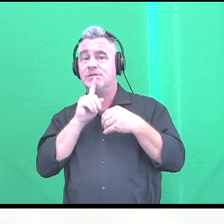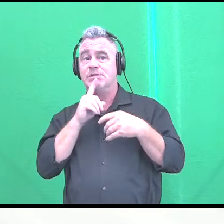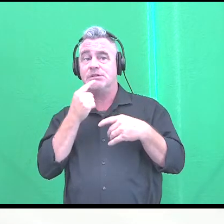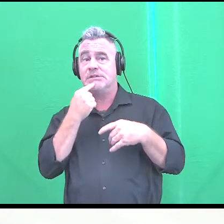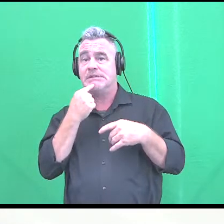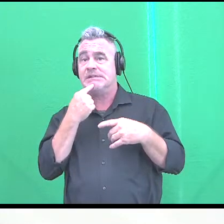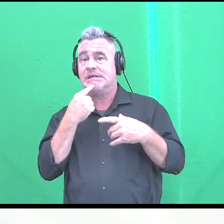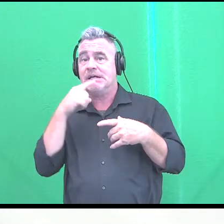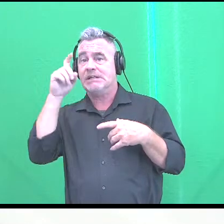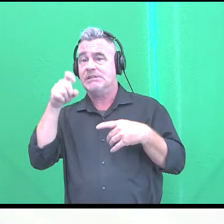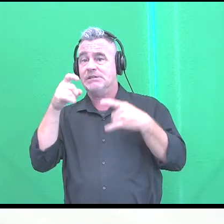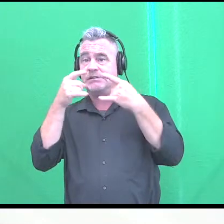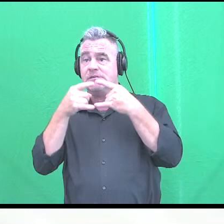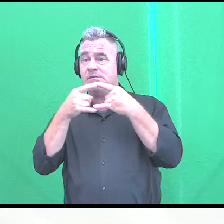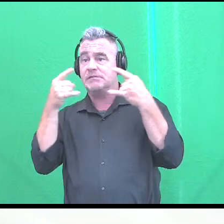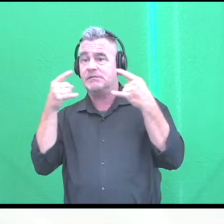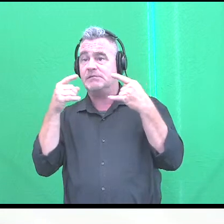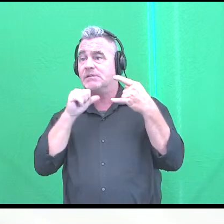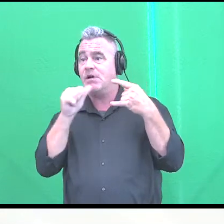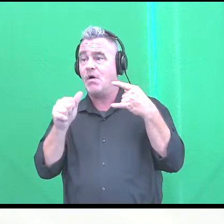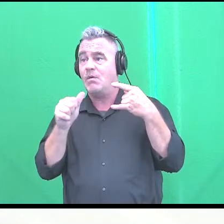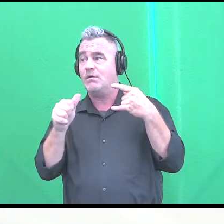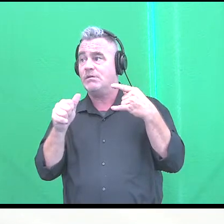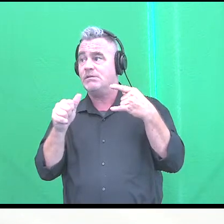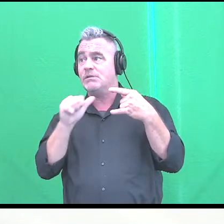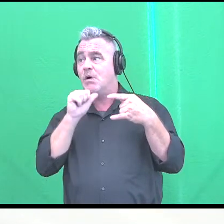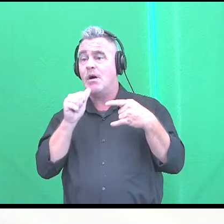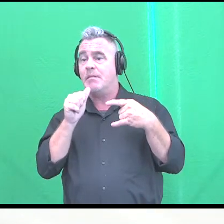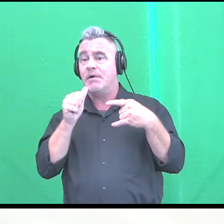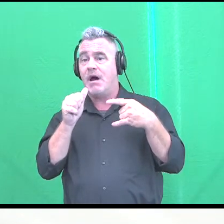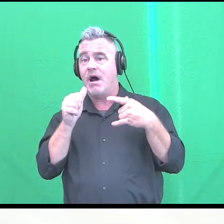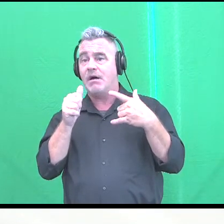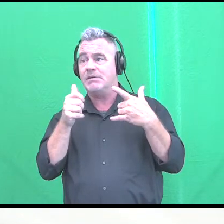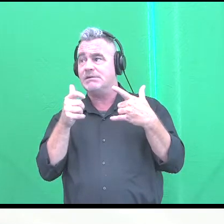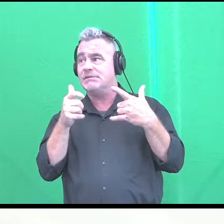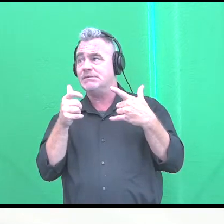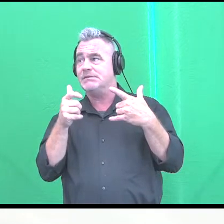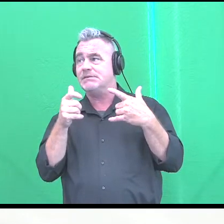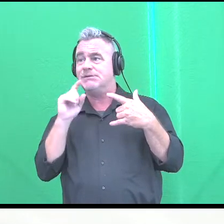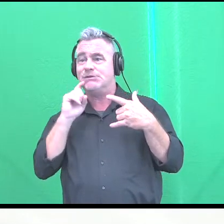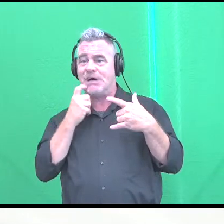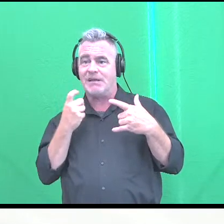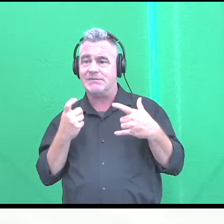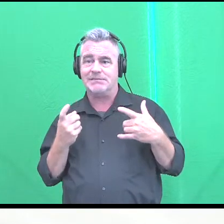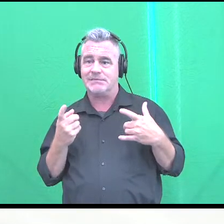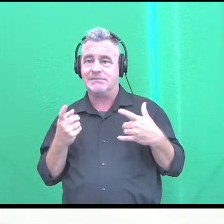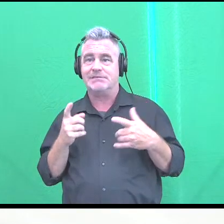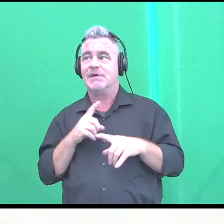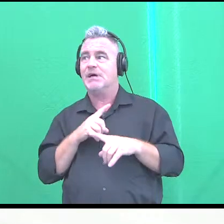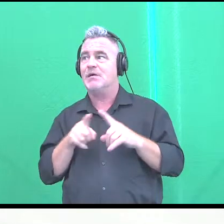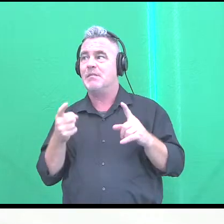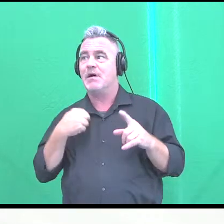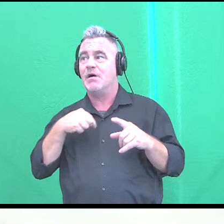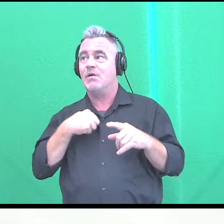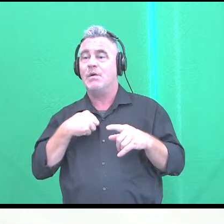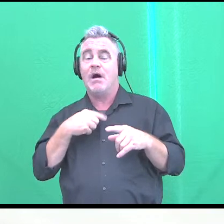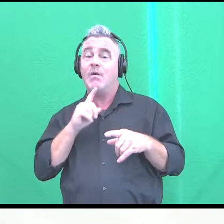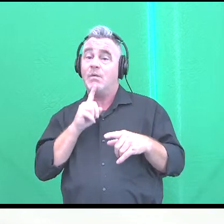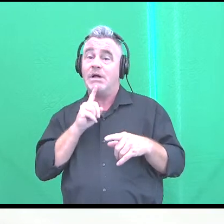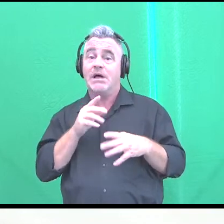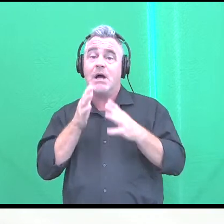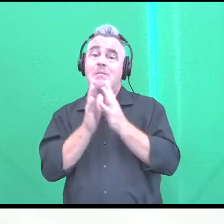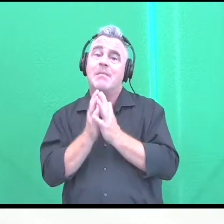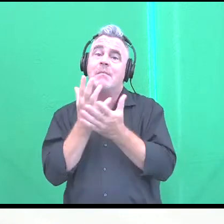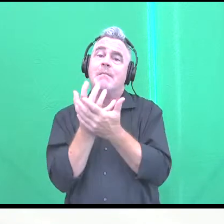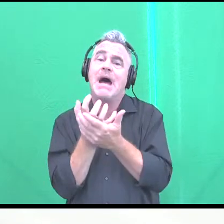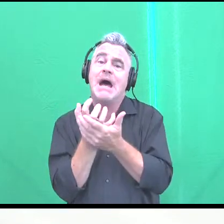believe that. So I don't envy you. But we are literally almost begging,